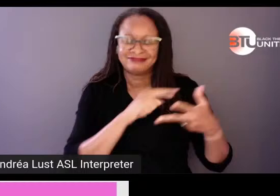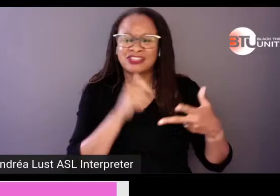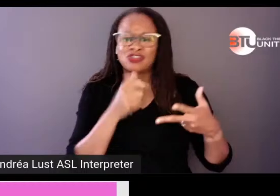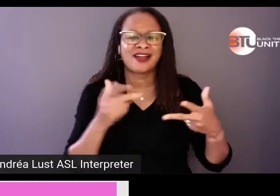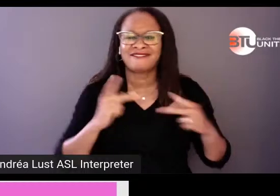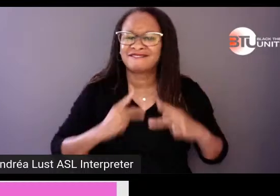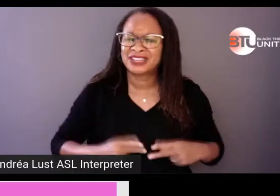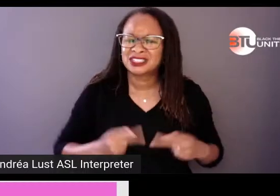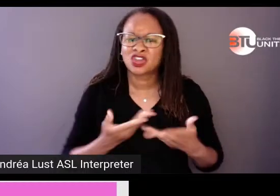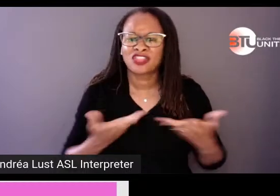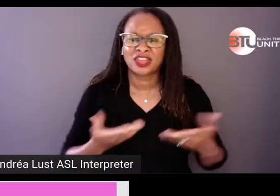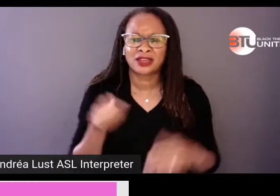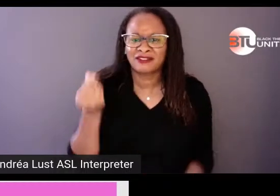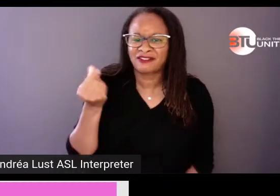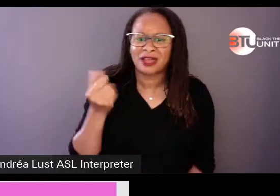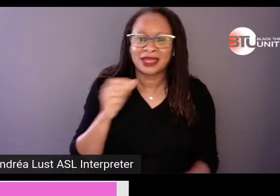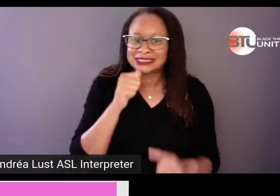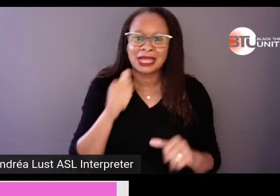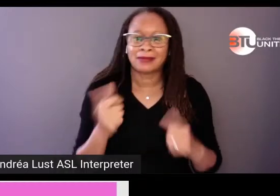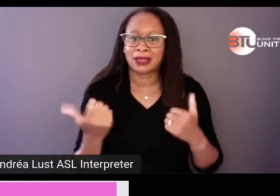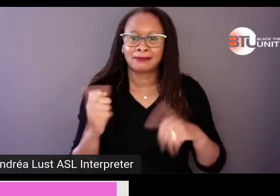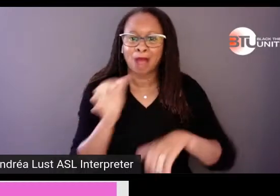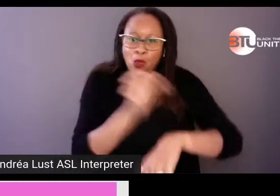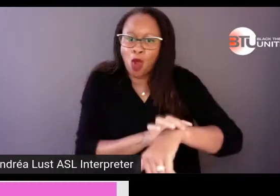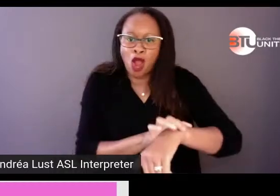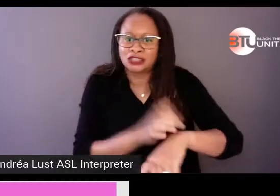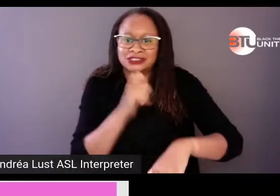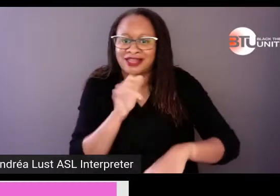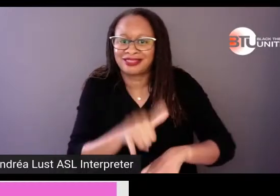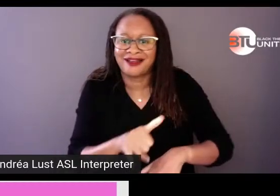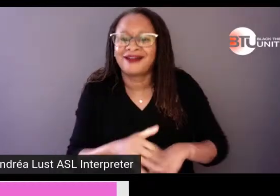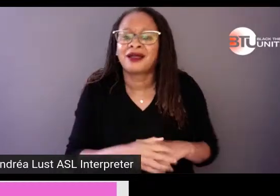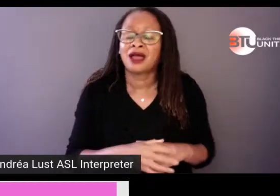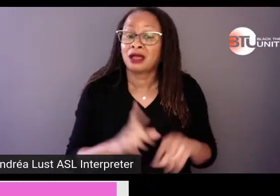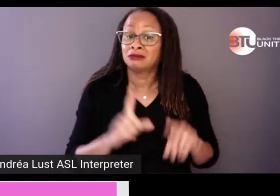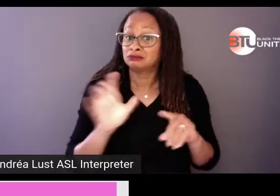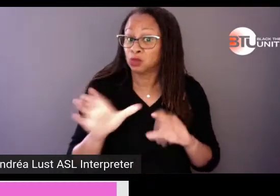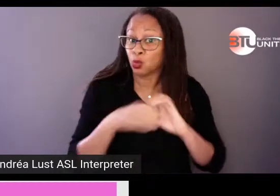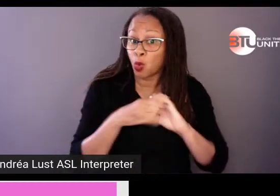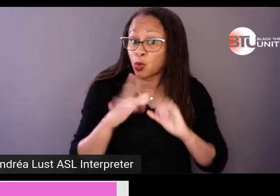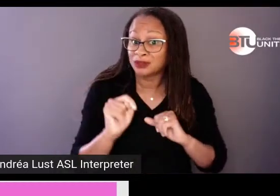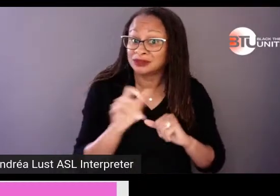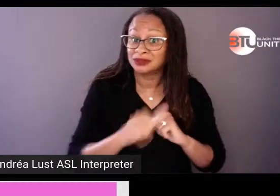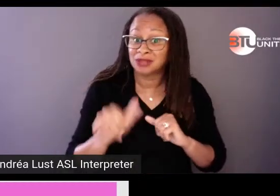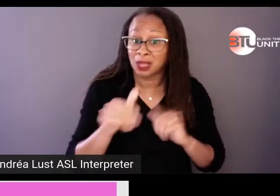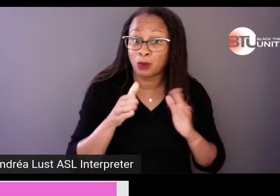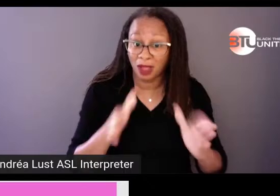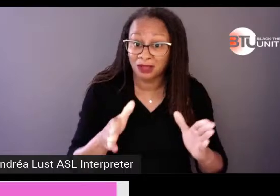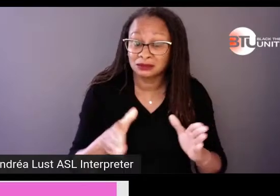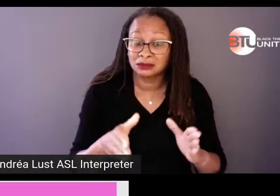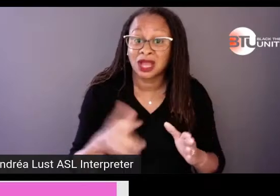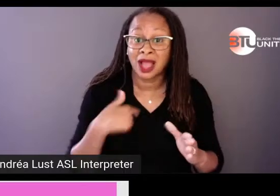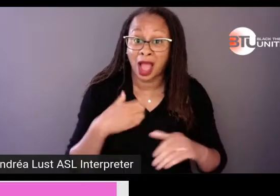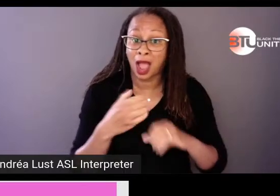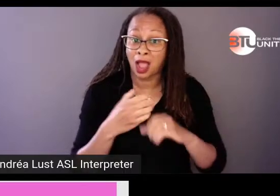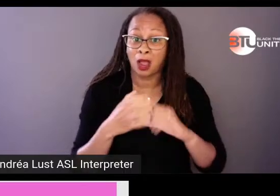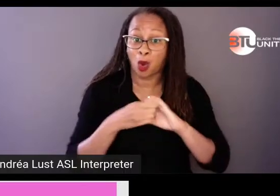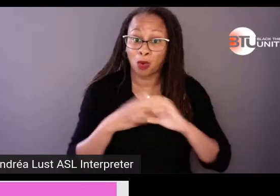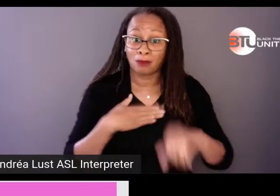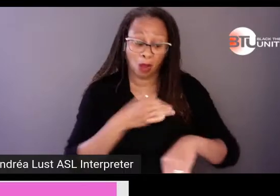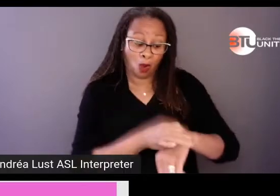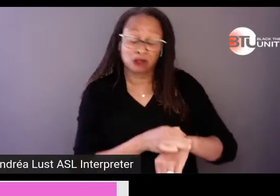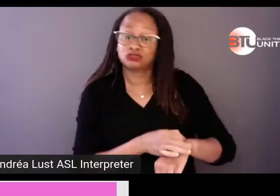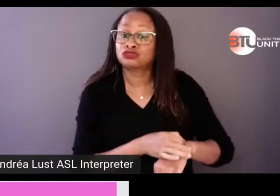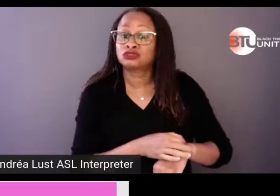thing like my Fitbit on my wrist. Though you own it in the same way I own this Fitbit on my